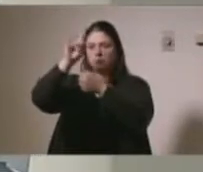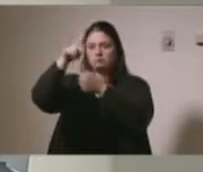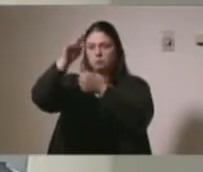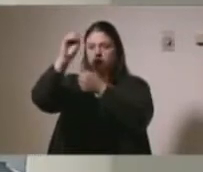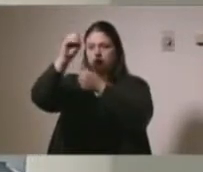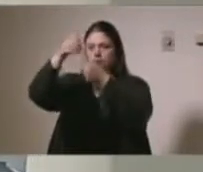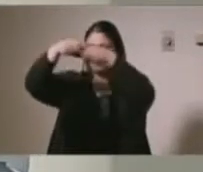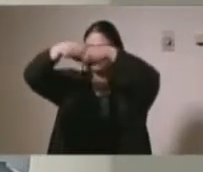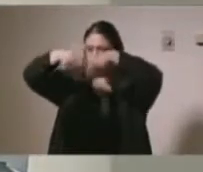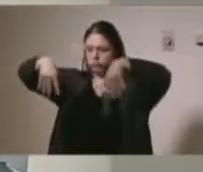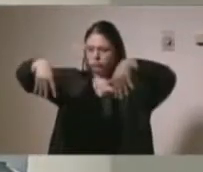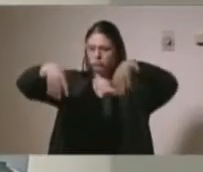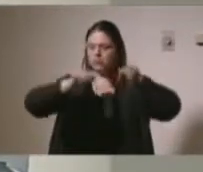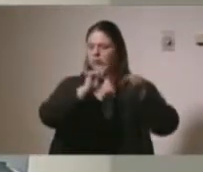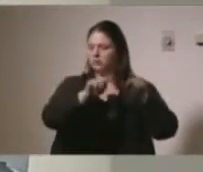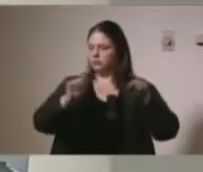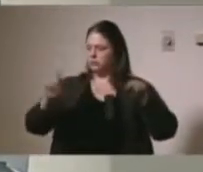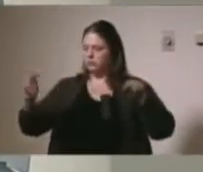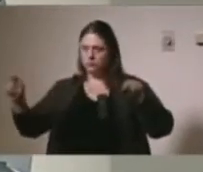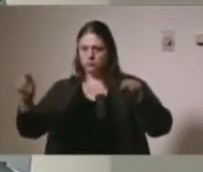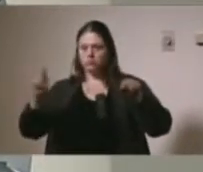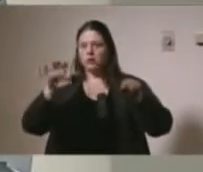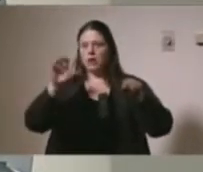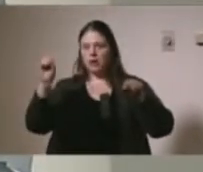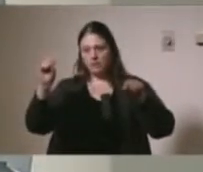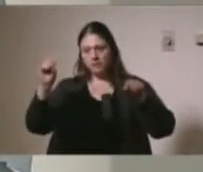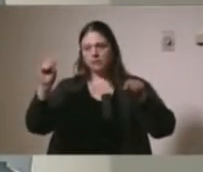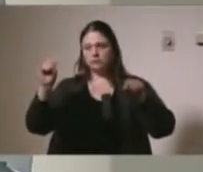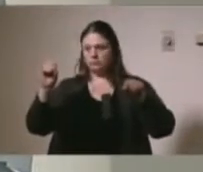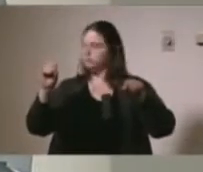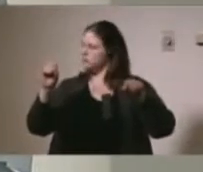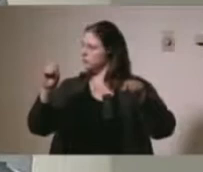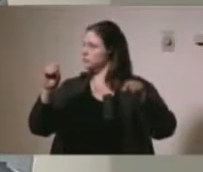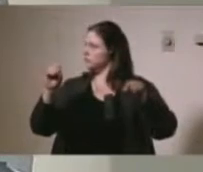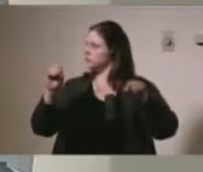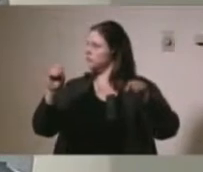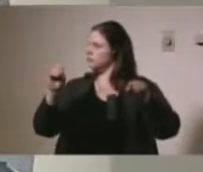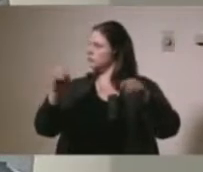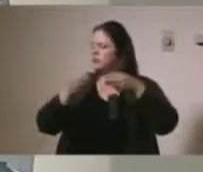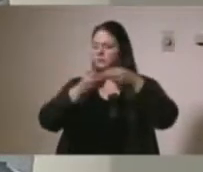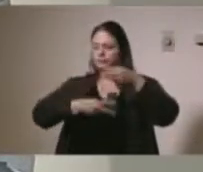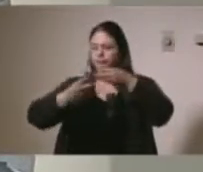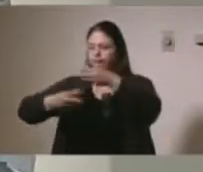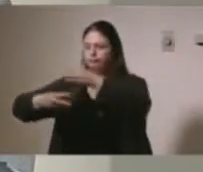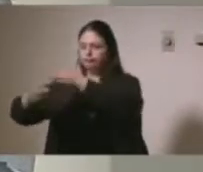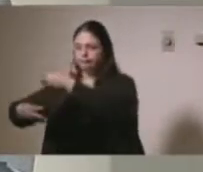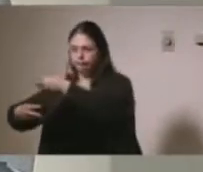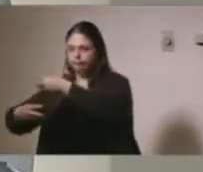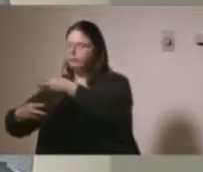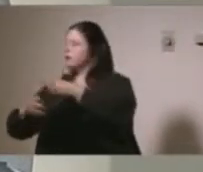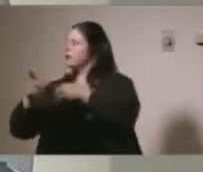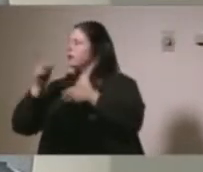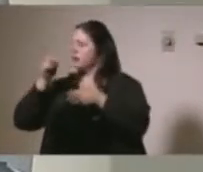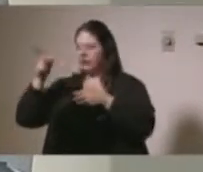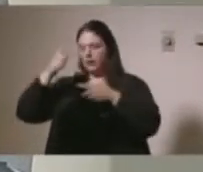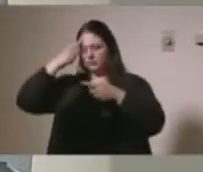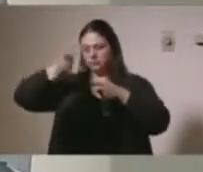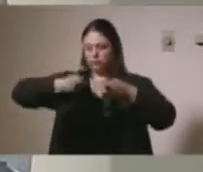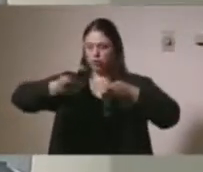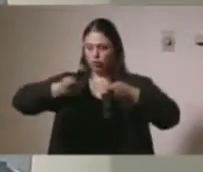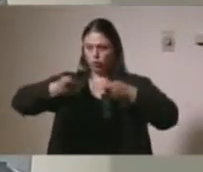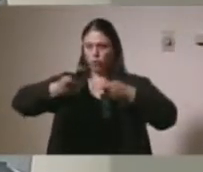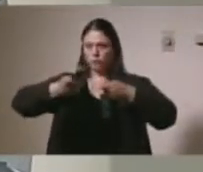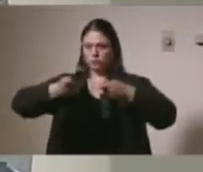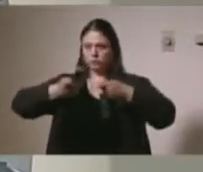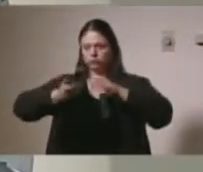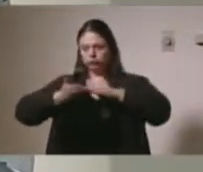Group. These are all the corporations specializing that the corporation controls